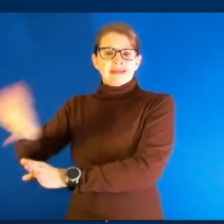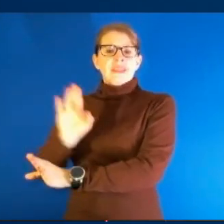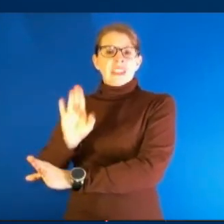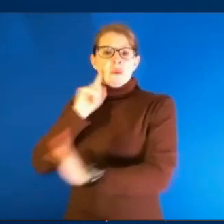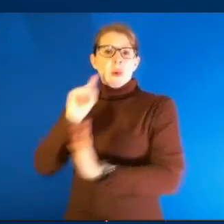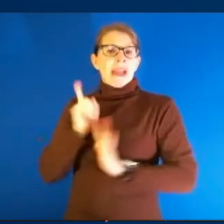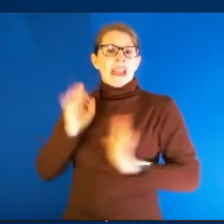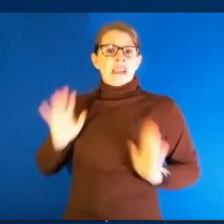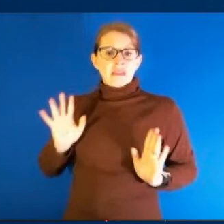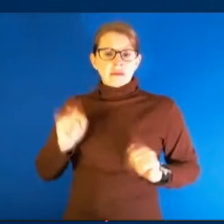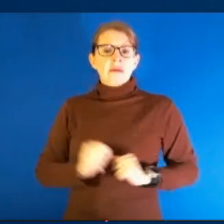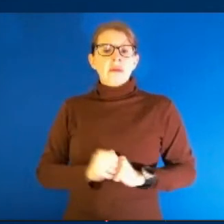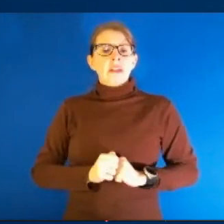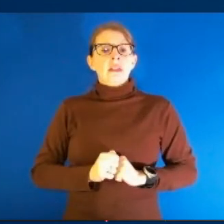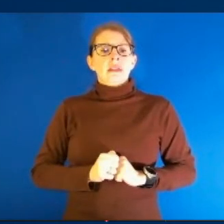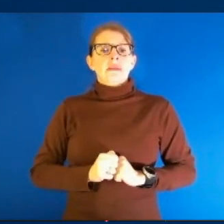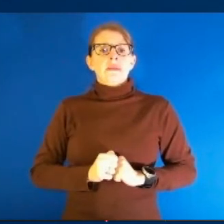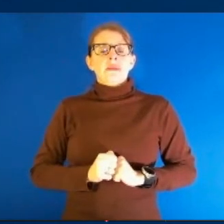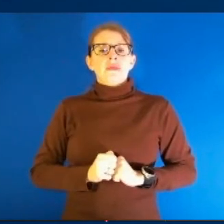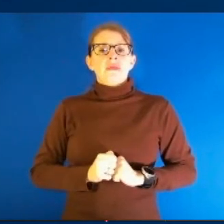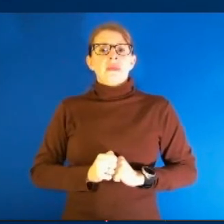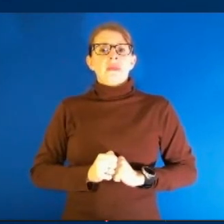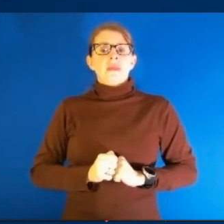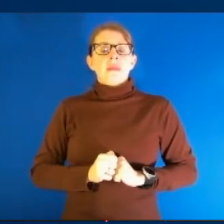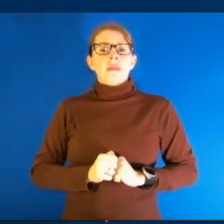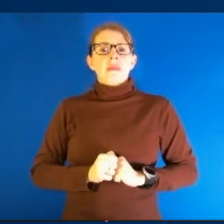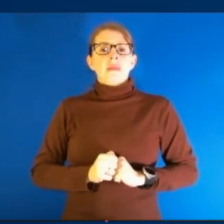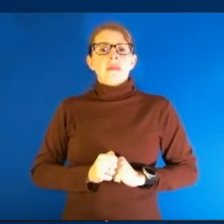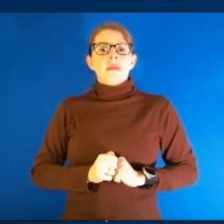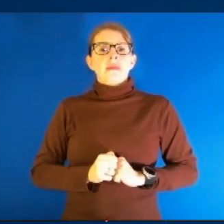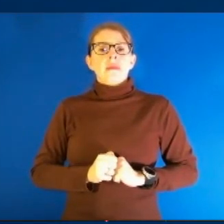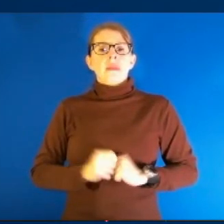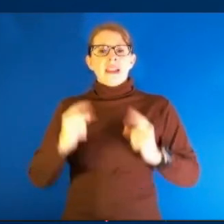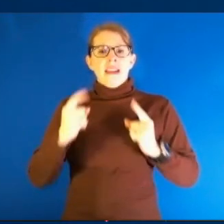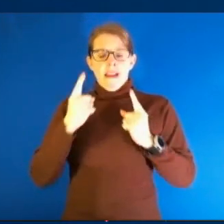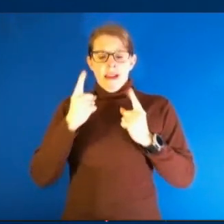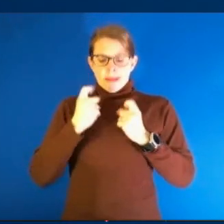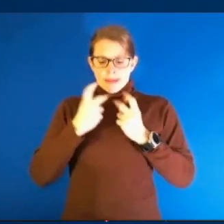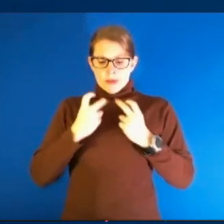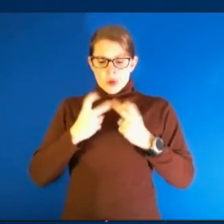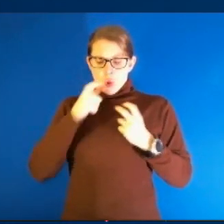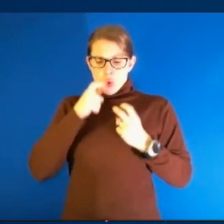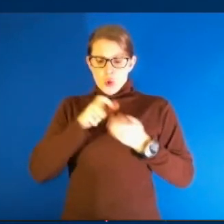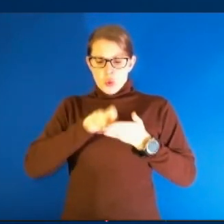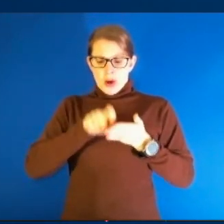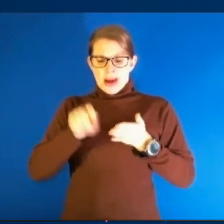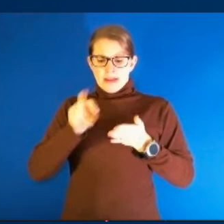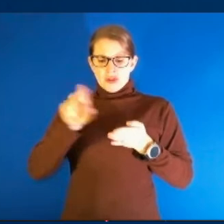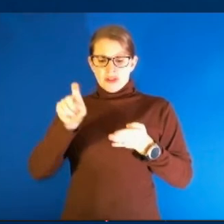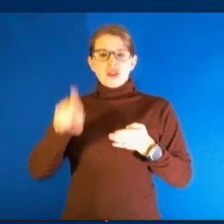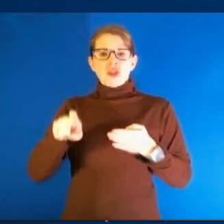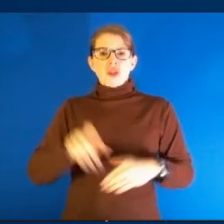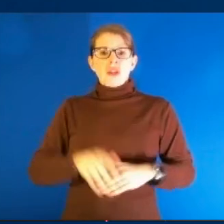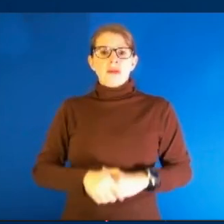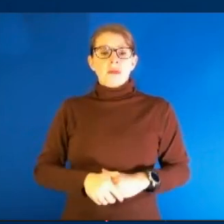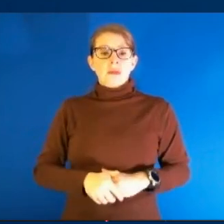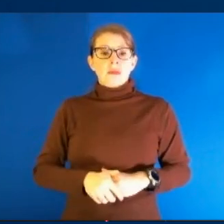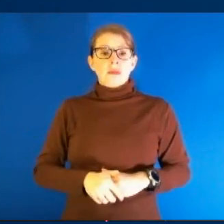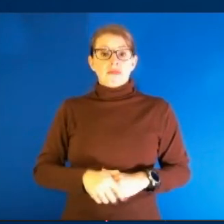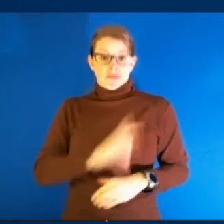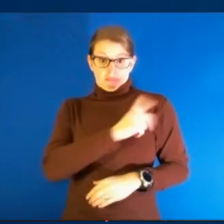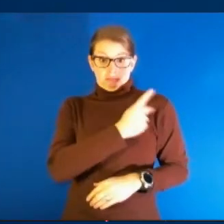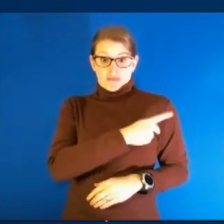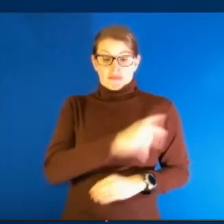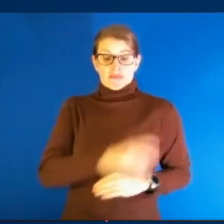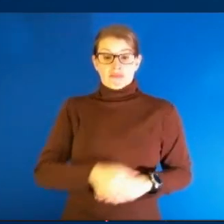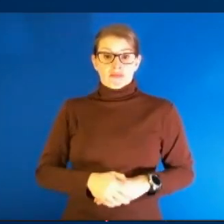and ask ourselves, who should really write a prescription? Should it be a patient who